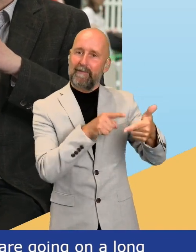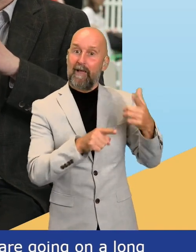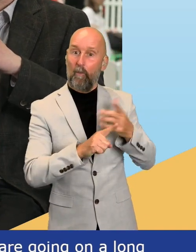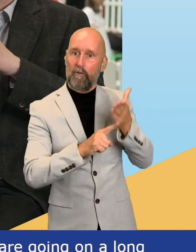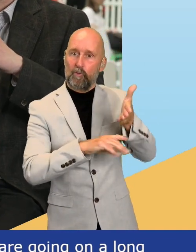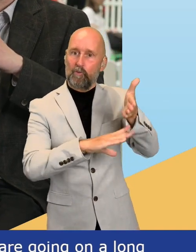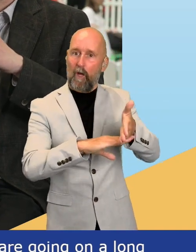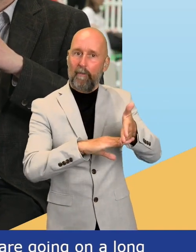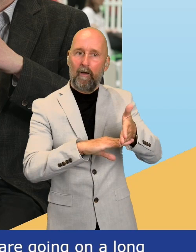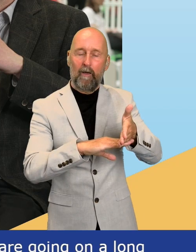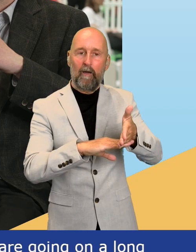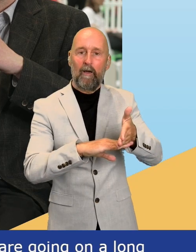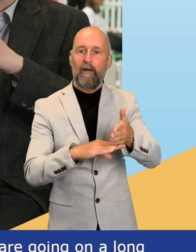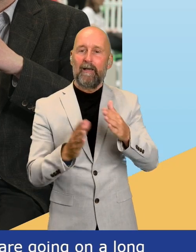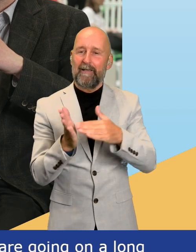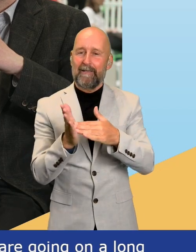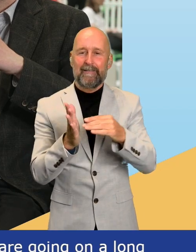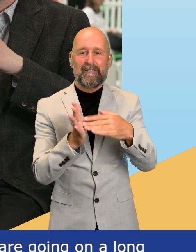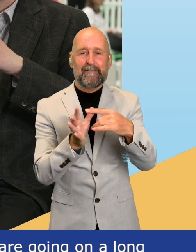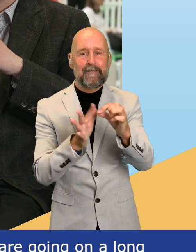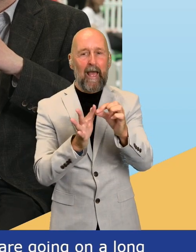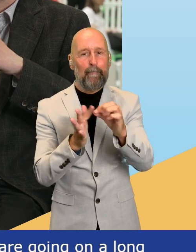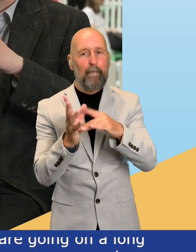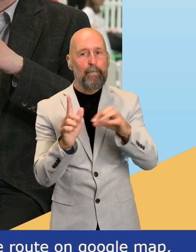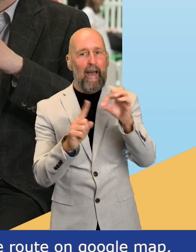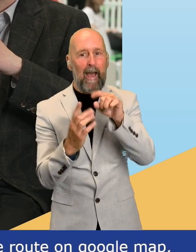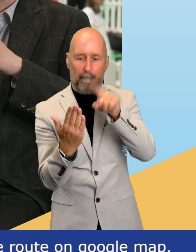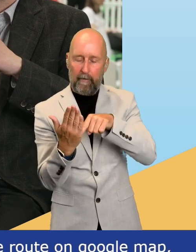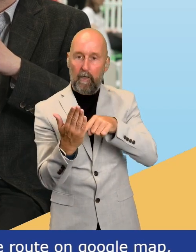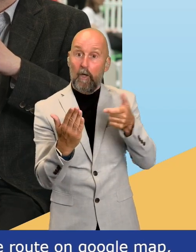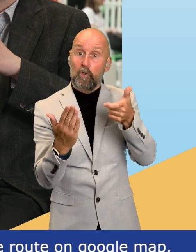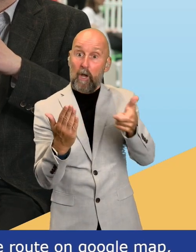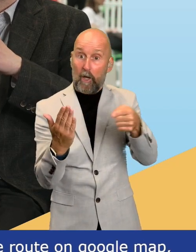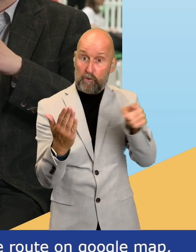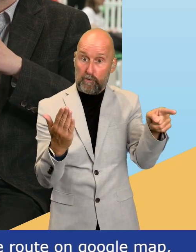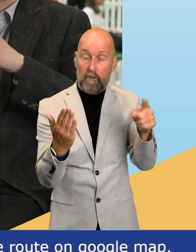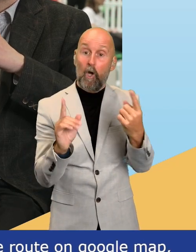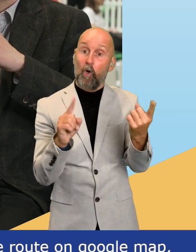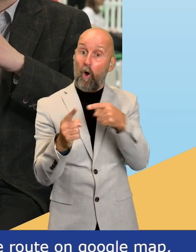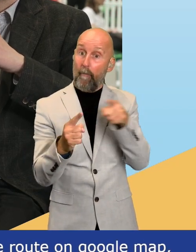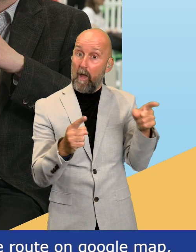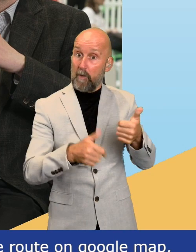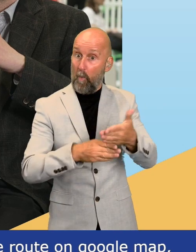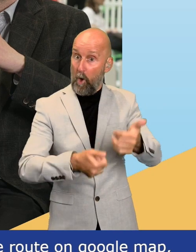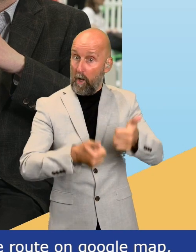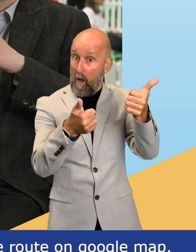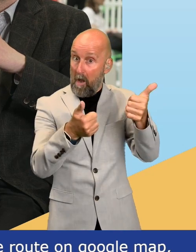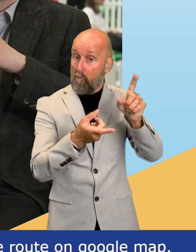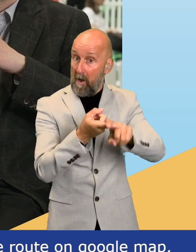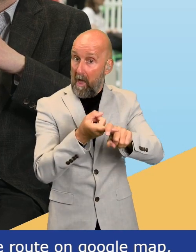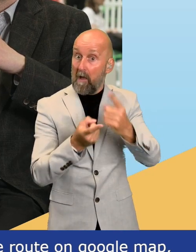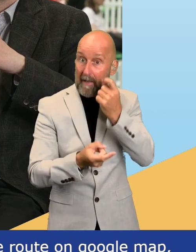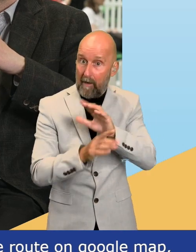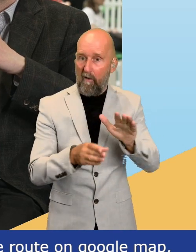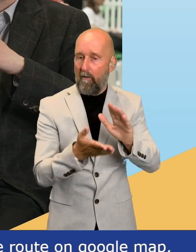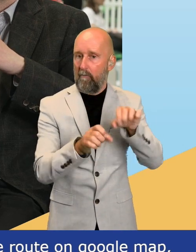And then I just look at something like ZapMap and see what chargers are there. Get an idea from the comments whether they're regularly working, whether they're reliable or not. And if